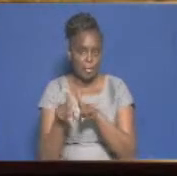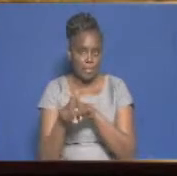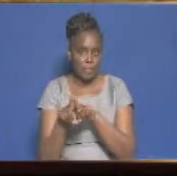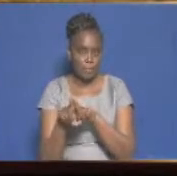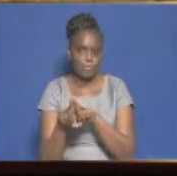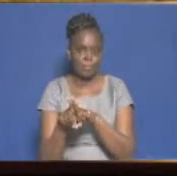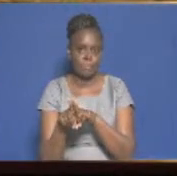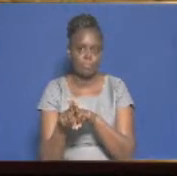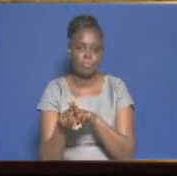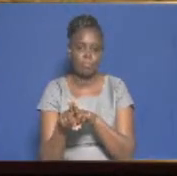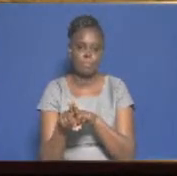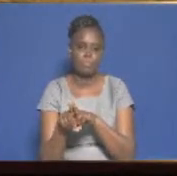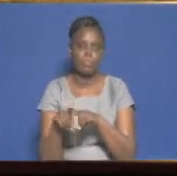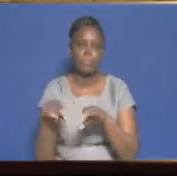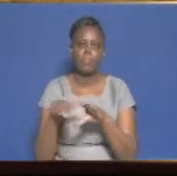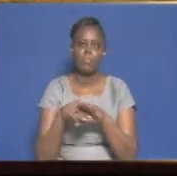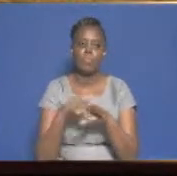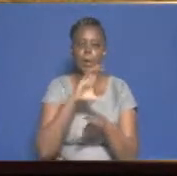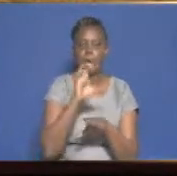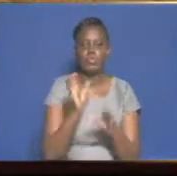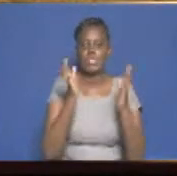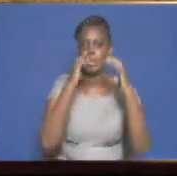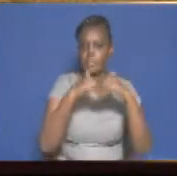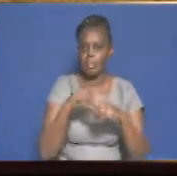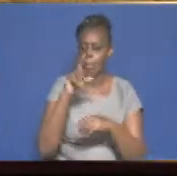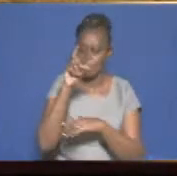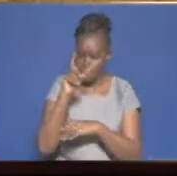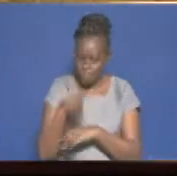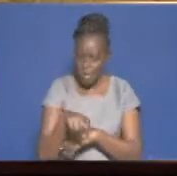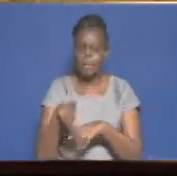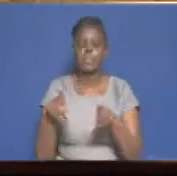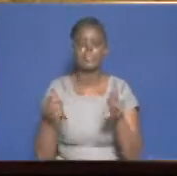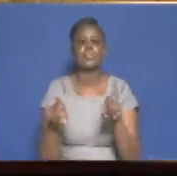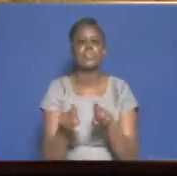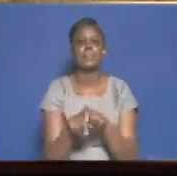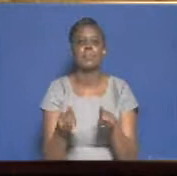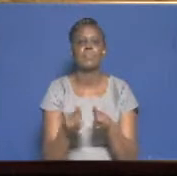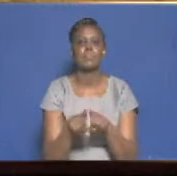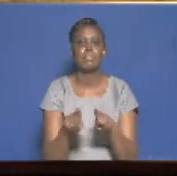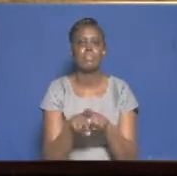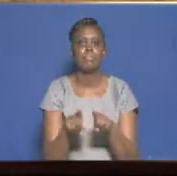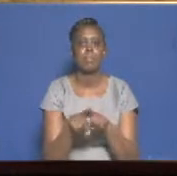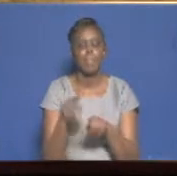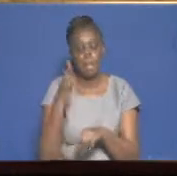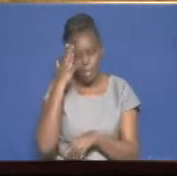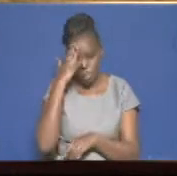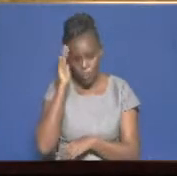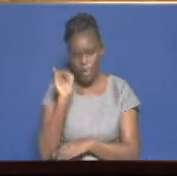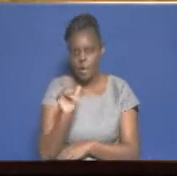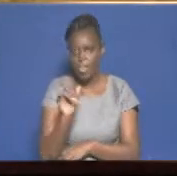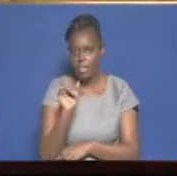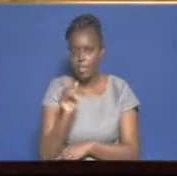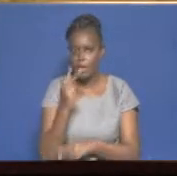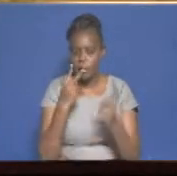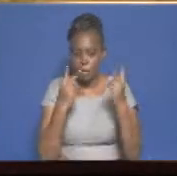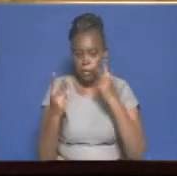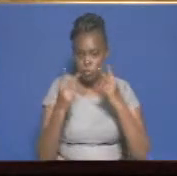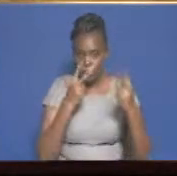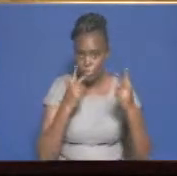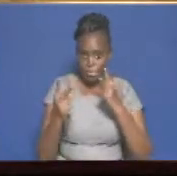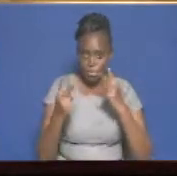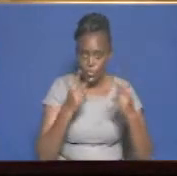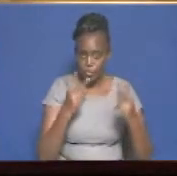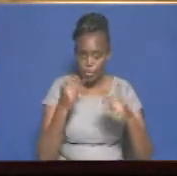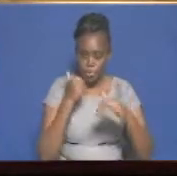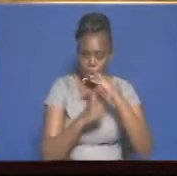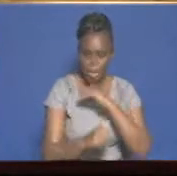even the members of county assemblies must also take cognizant of those views expressed by the